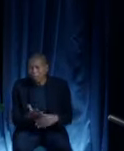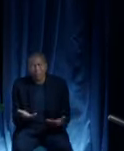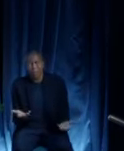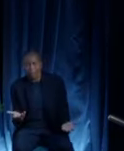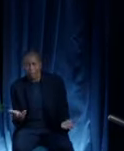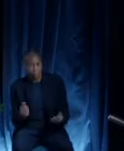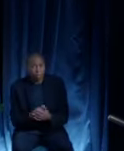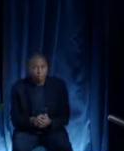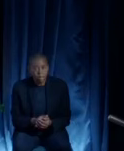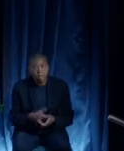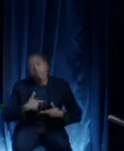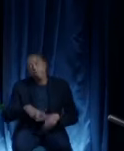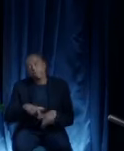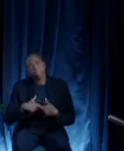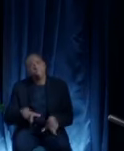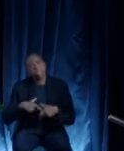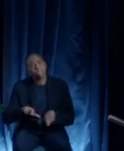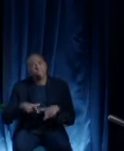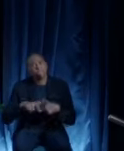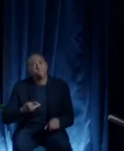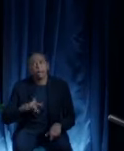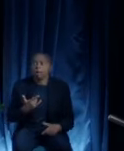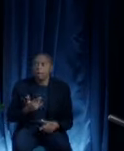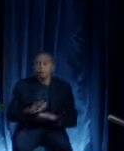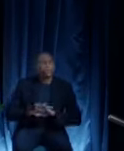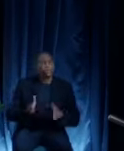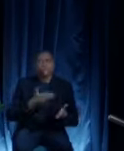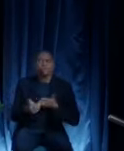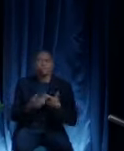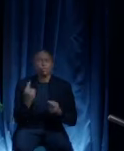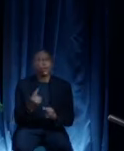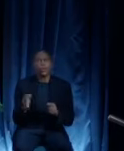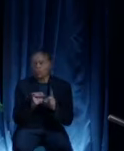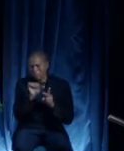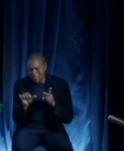who just keeps on living and not sorting out the succession.